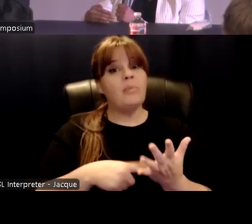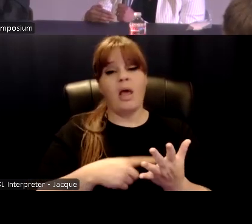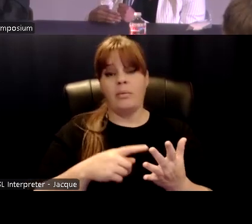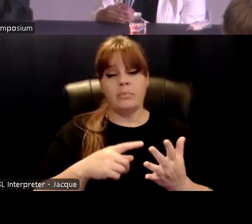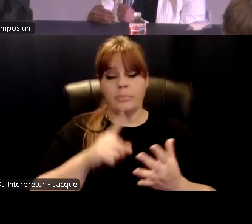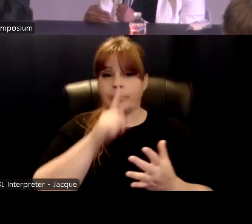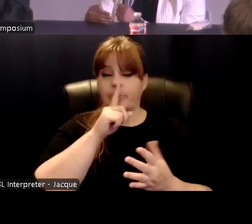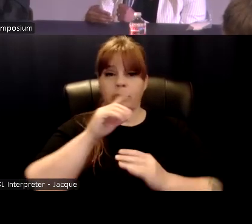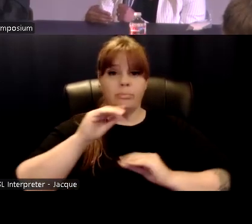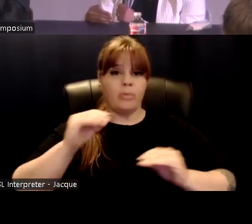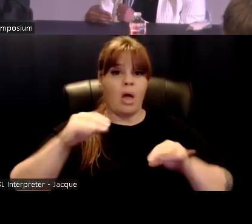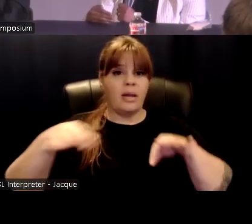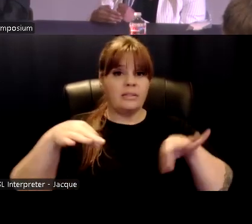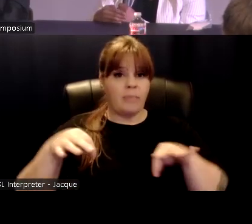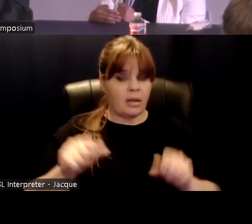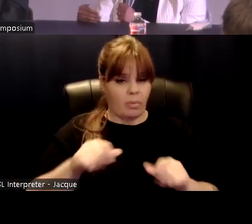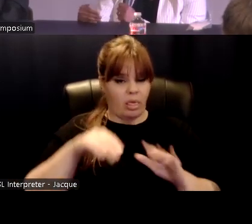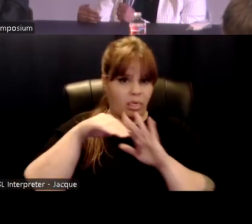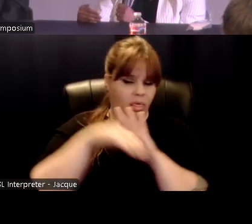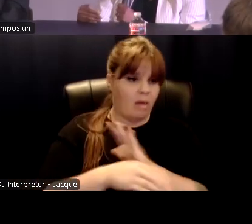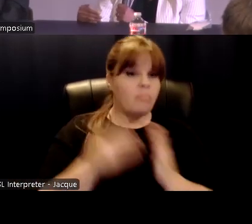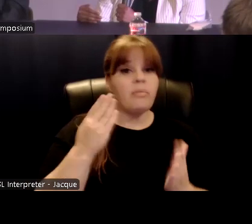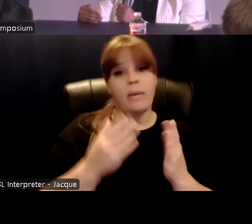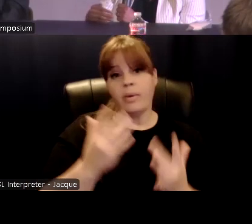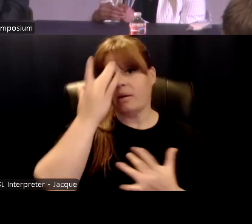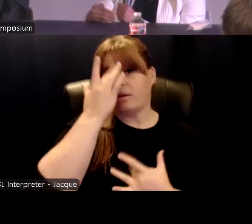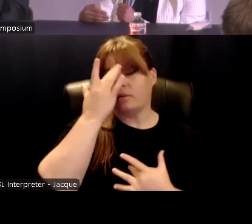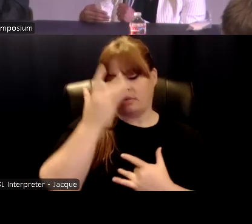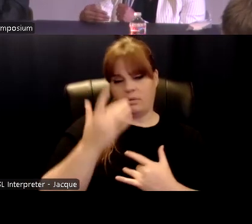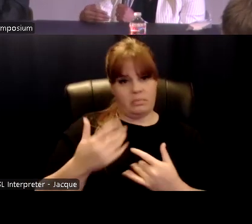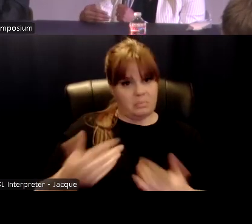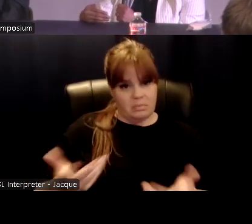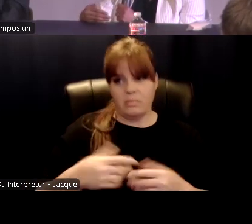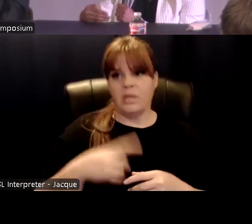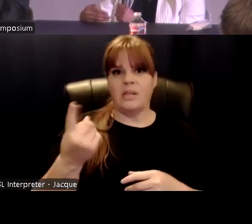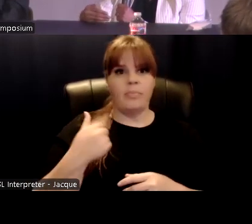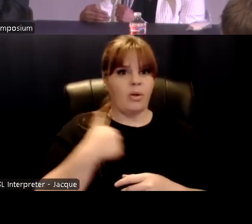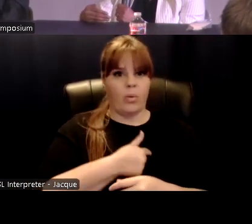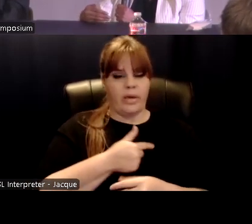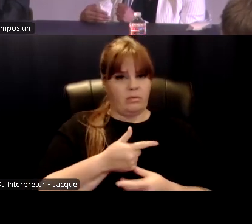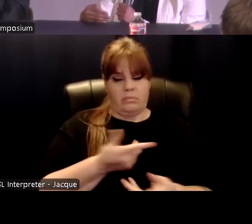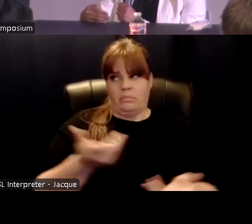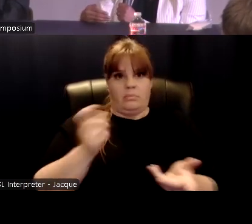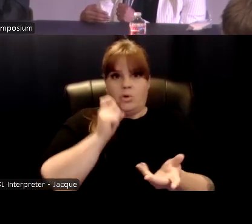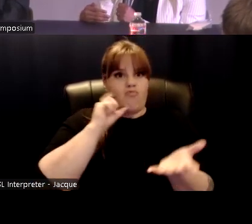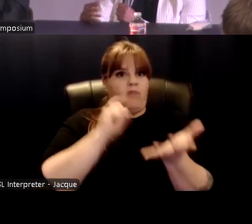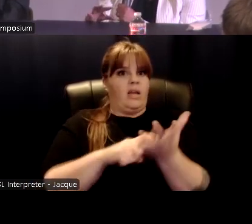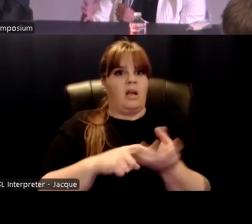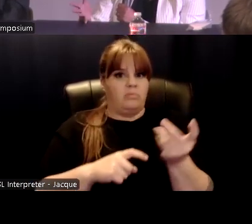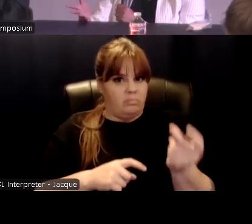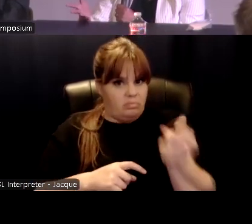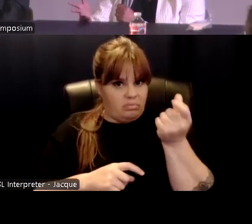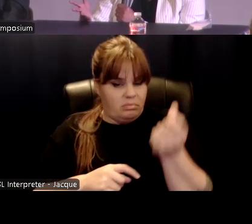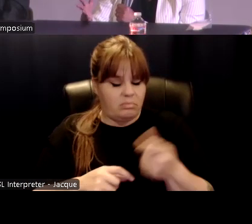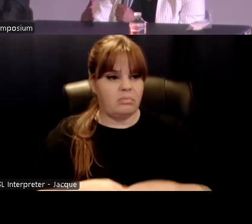declines. Maybe even another illness that's asymptomatic or something that we don't even recognize. And we